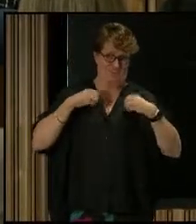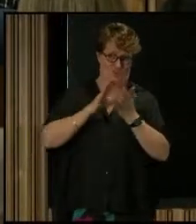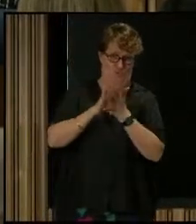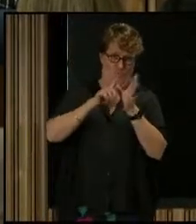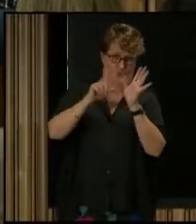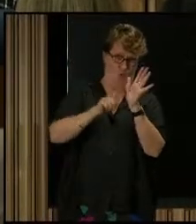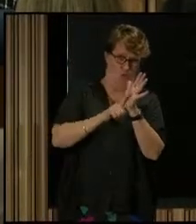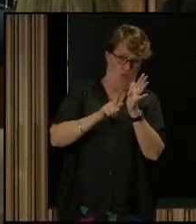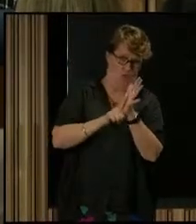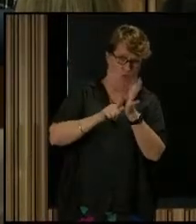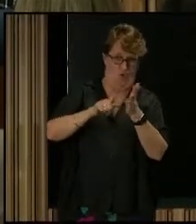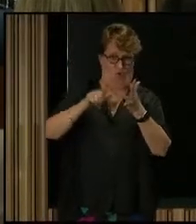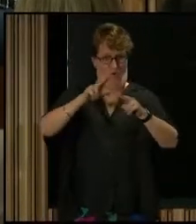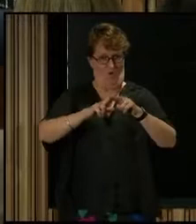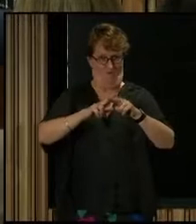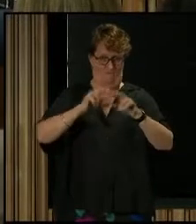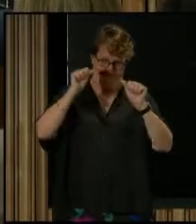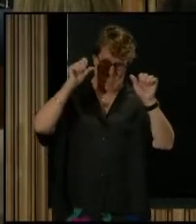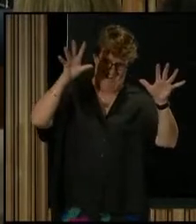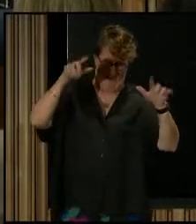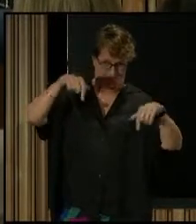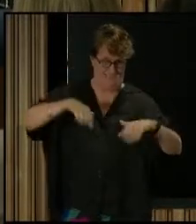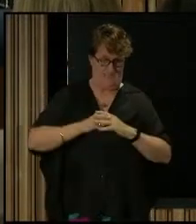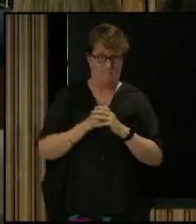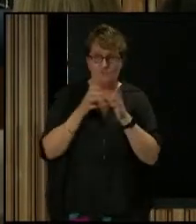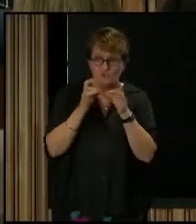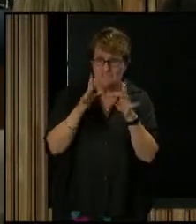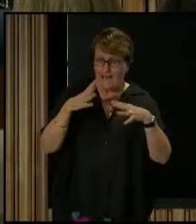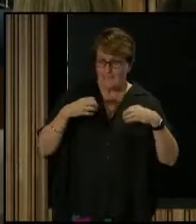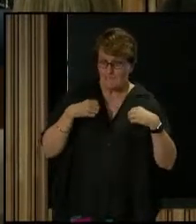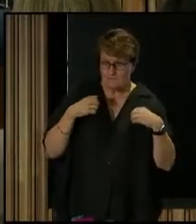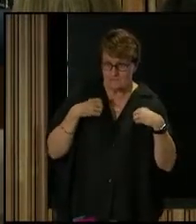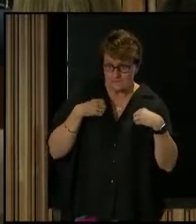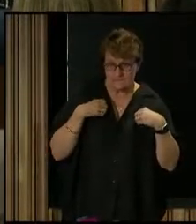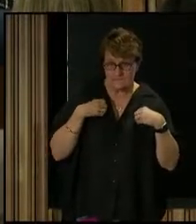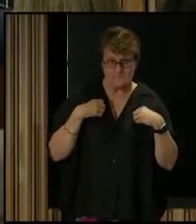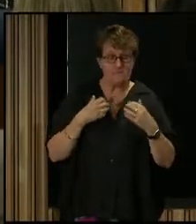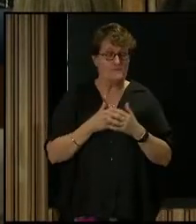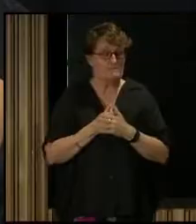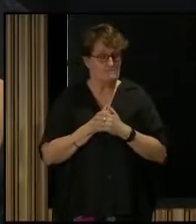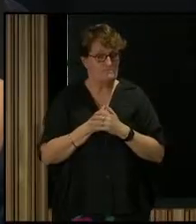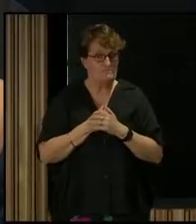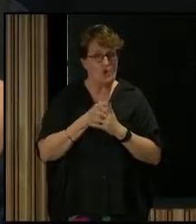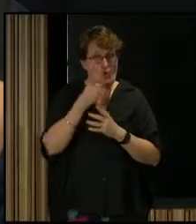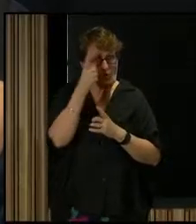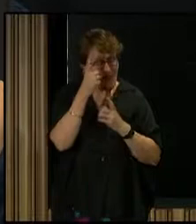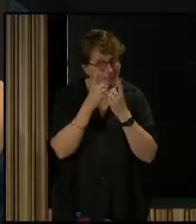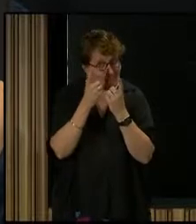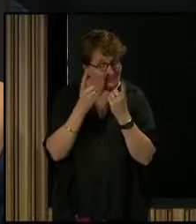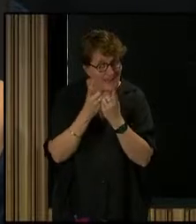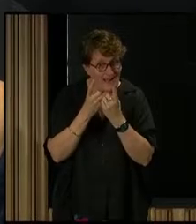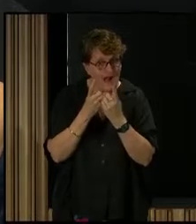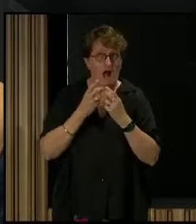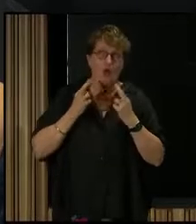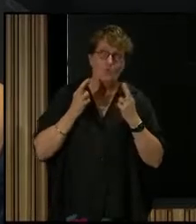afterwards. if you are looking at starting a business or you're business minded or anything like that, my one thing that I